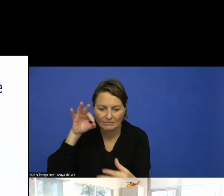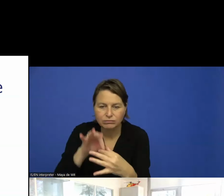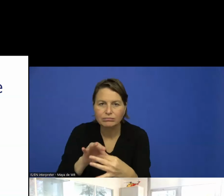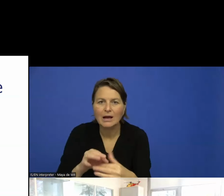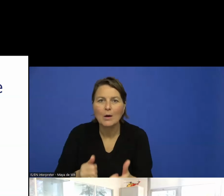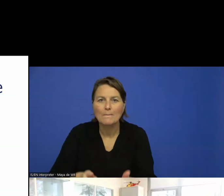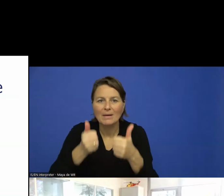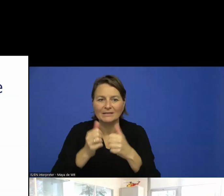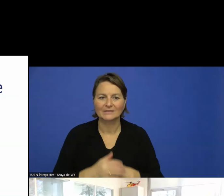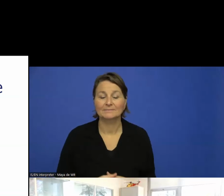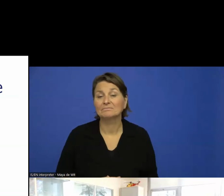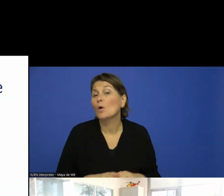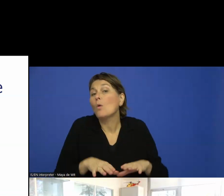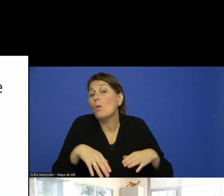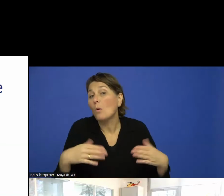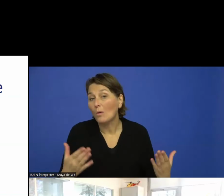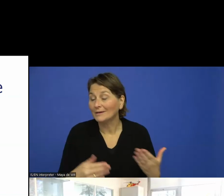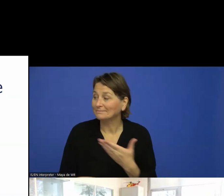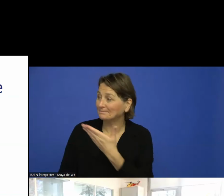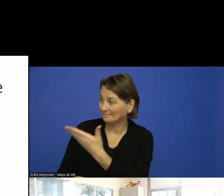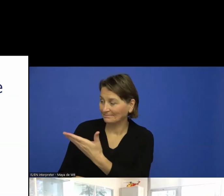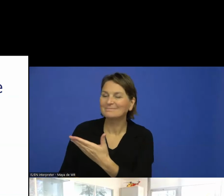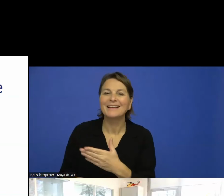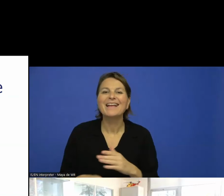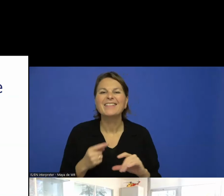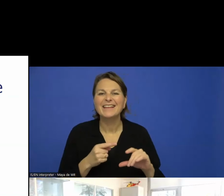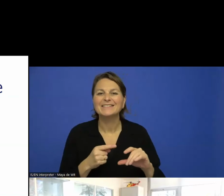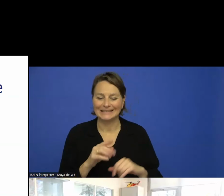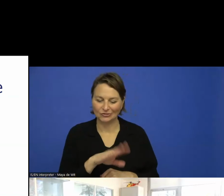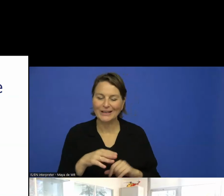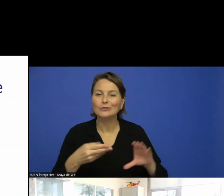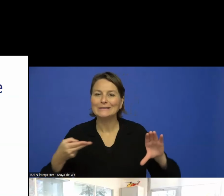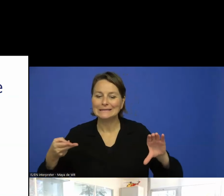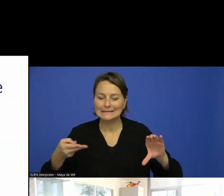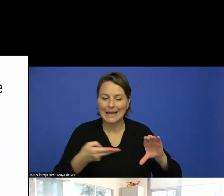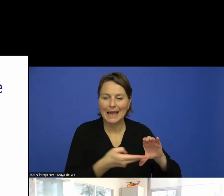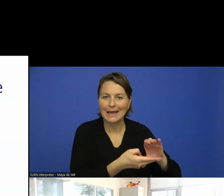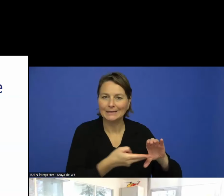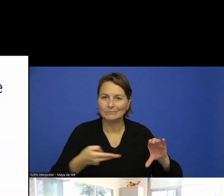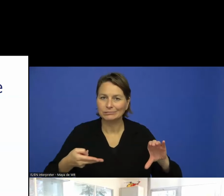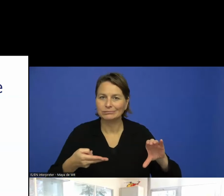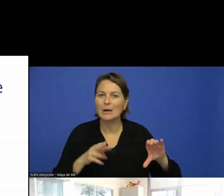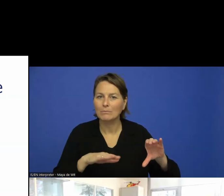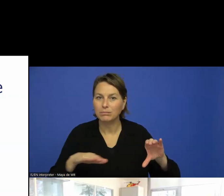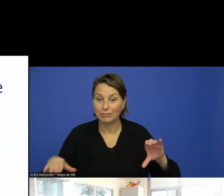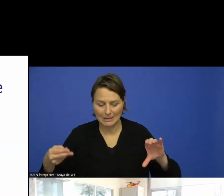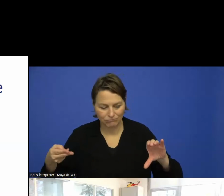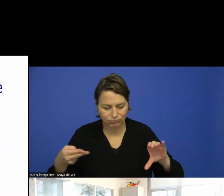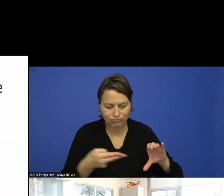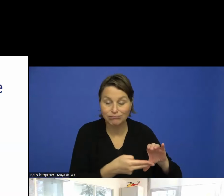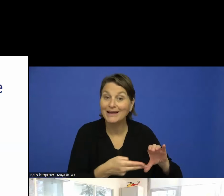Or you can take a different view, and this is a scanner for use with children, and you promise the child an undersea